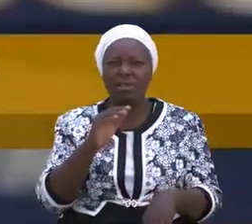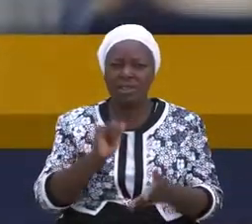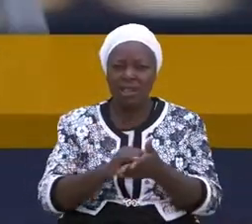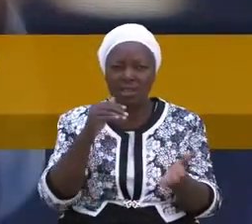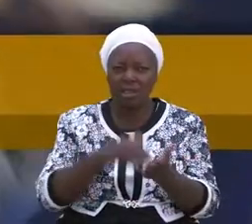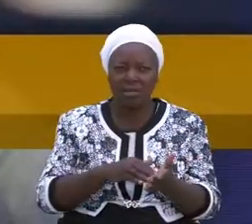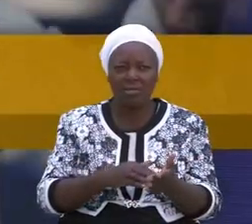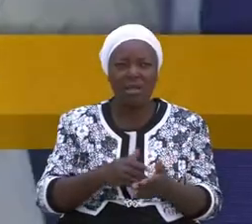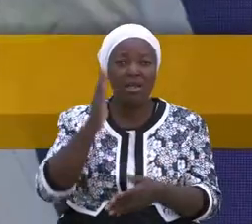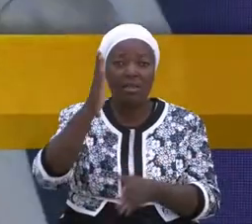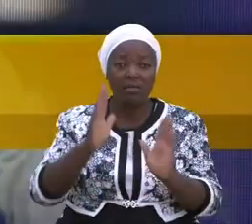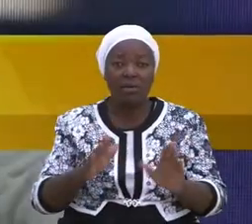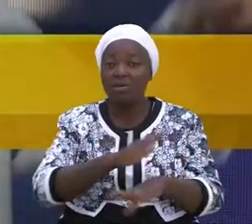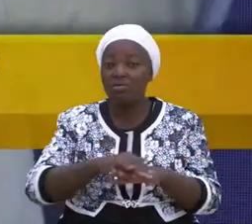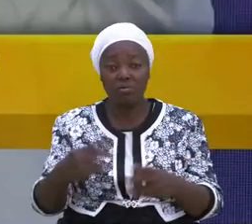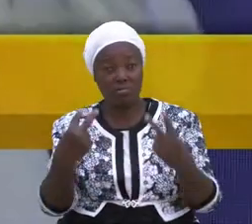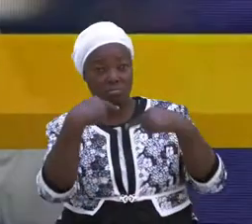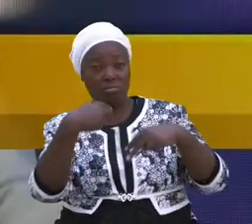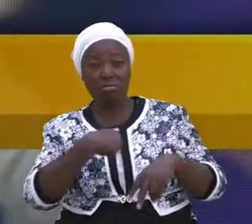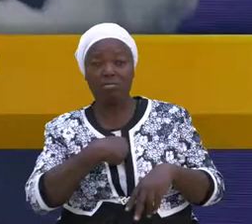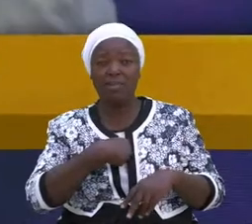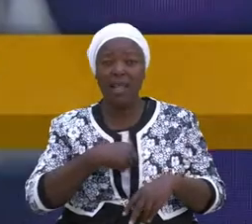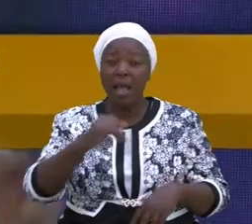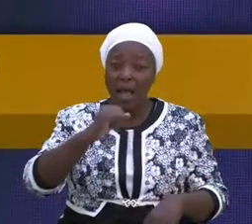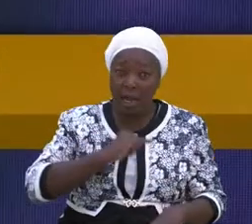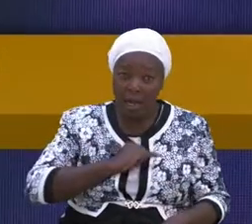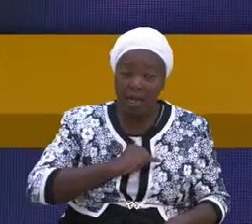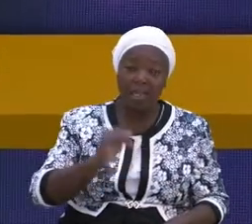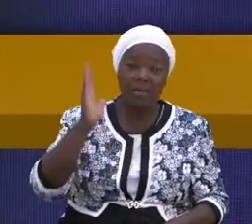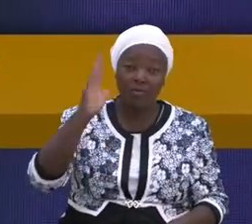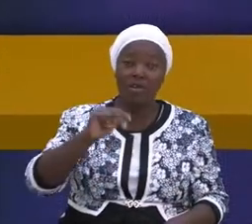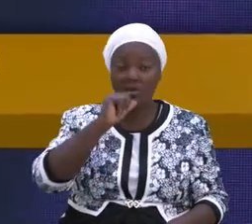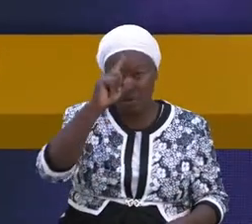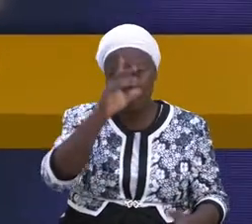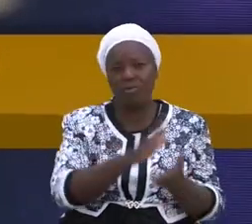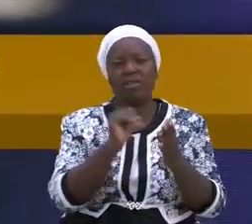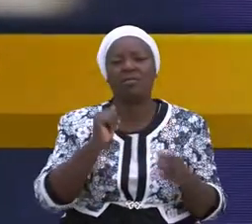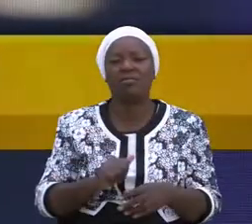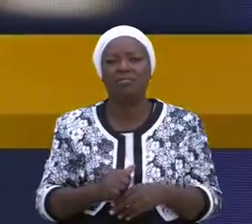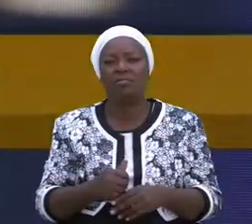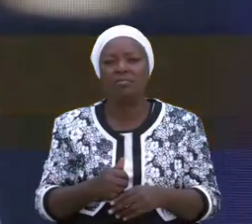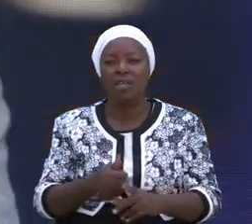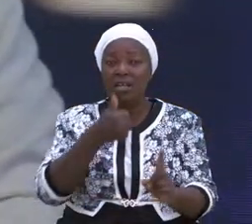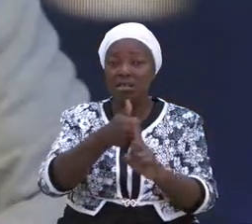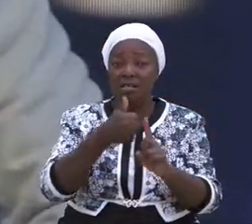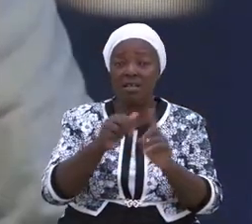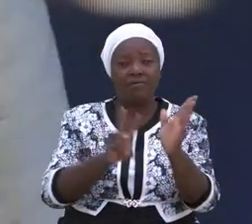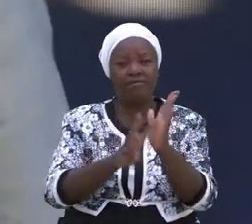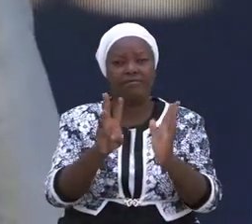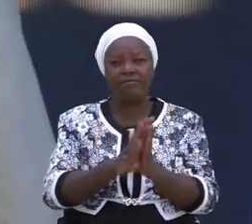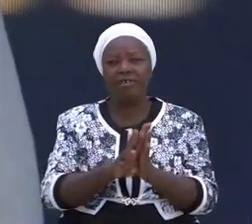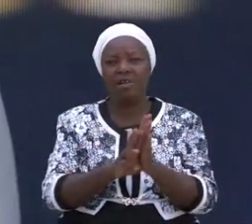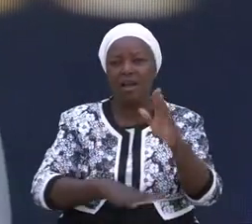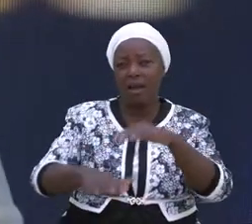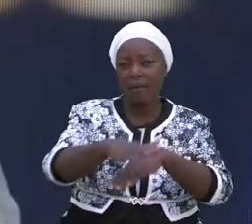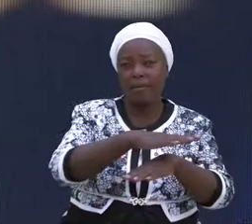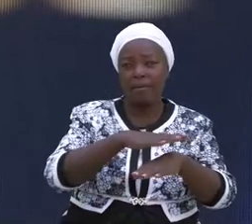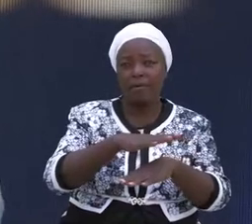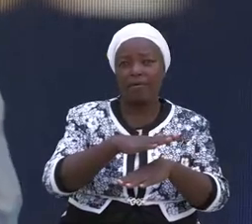direction. I will not believe. Self-will above